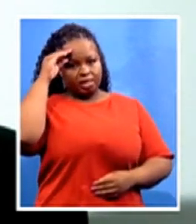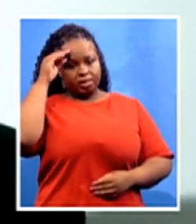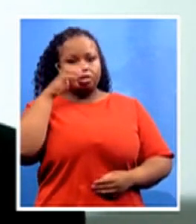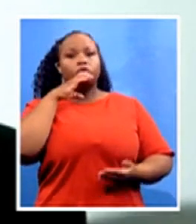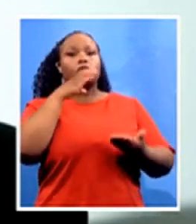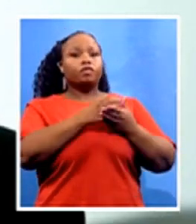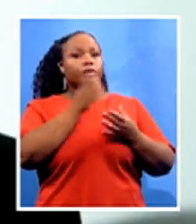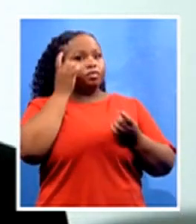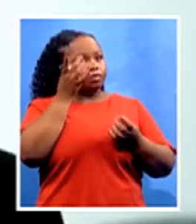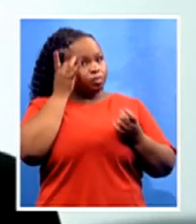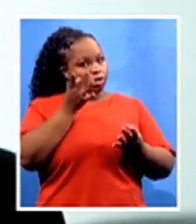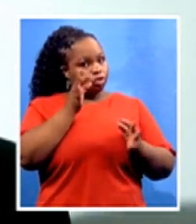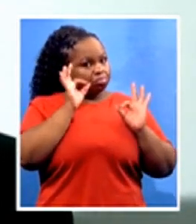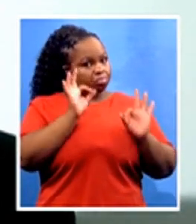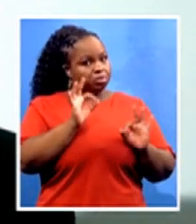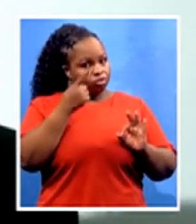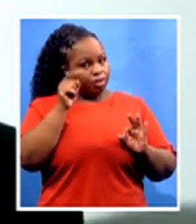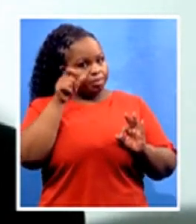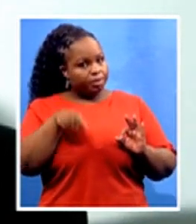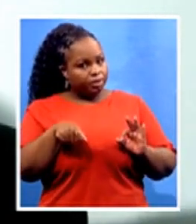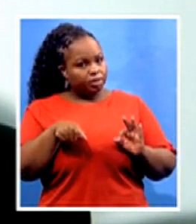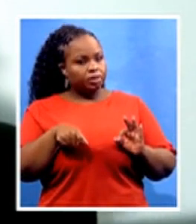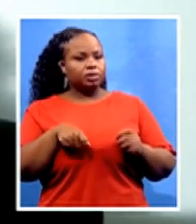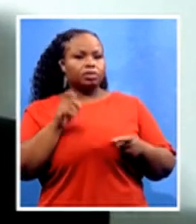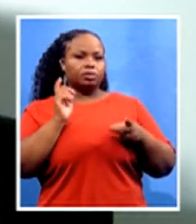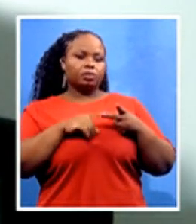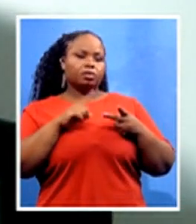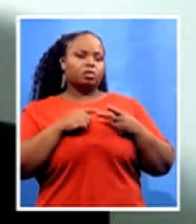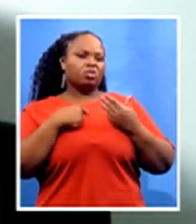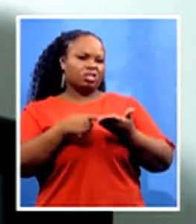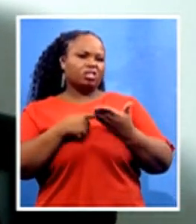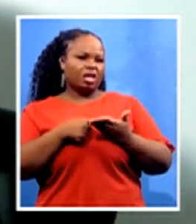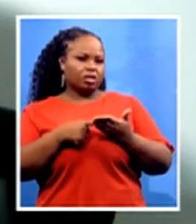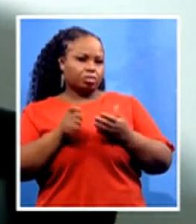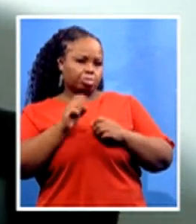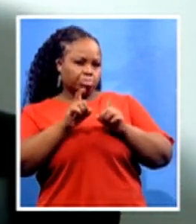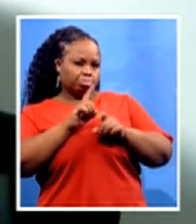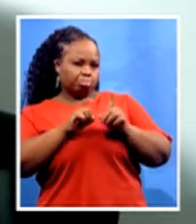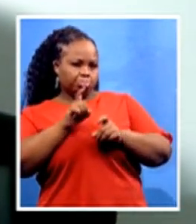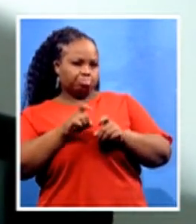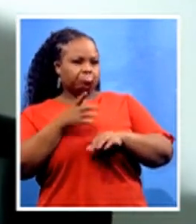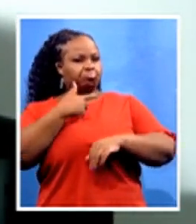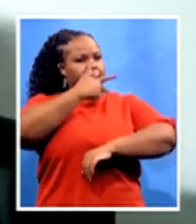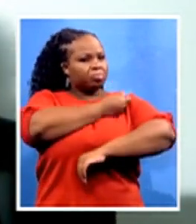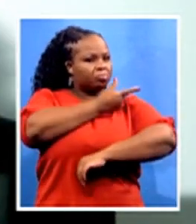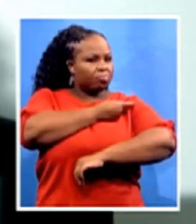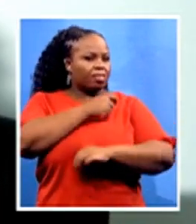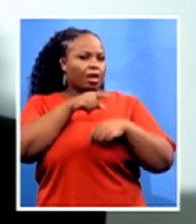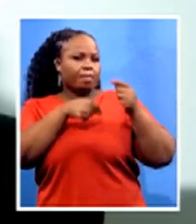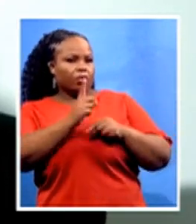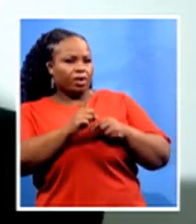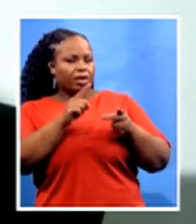person, and then we'll discuss a few things, what the vaccination is all about, what side effects to worry about,